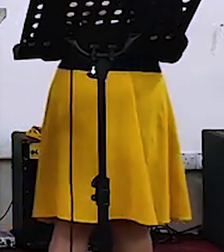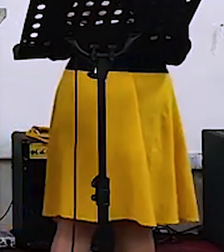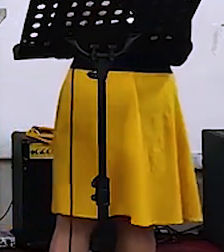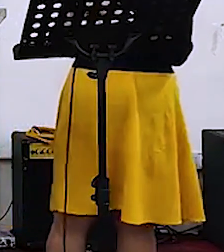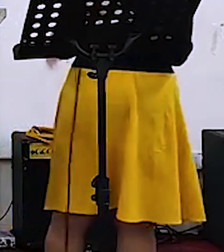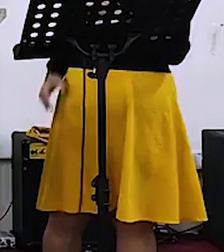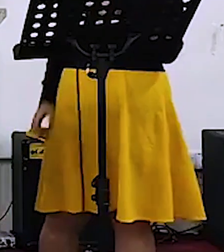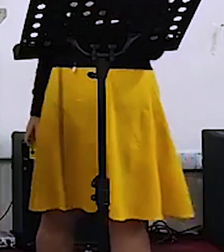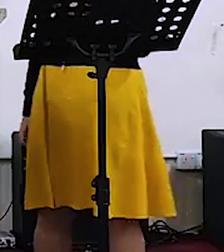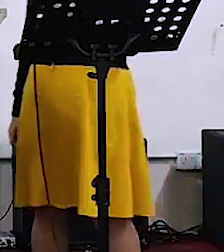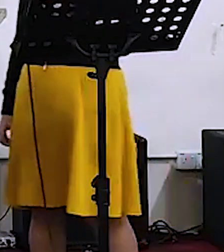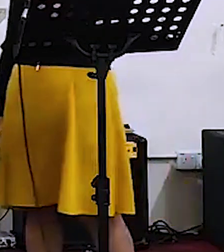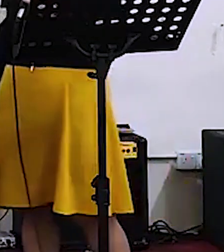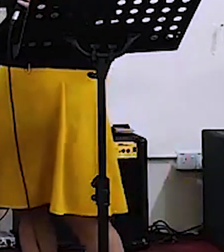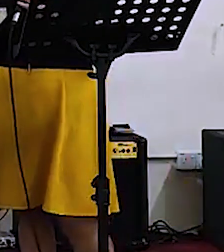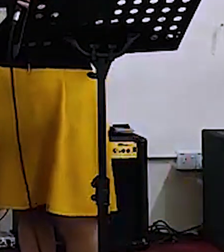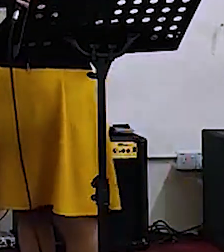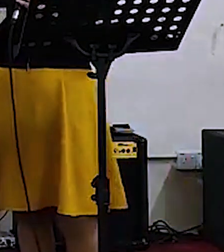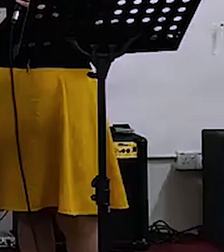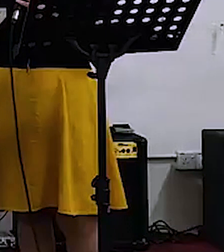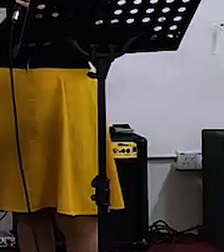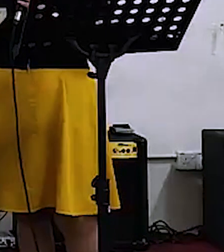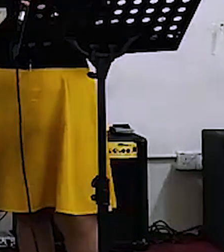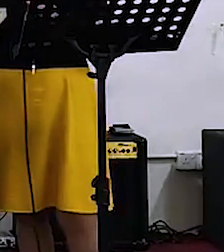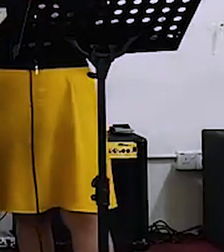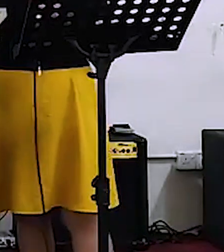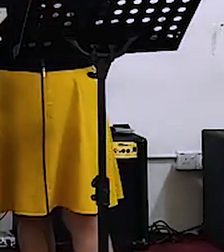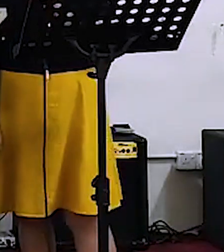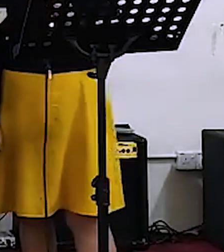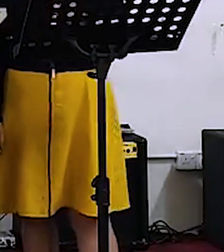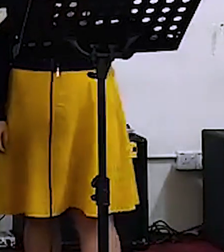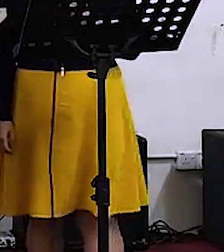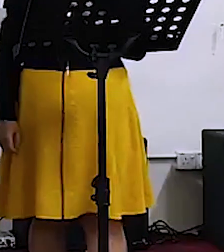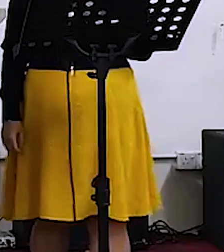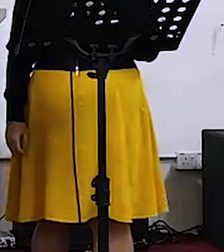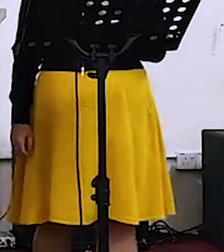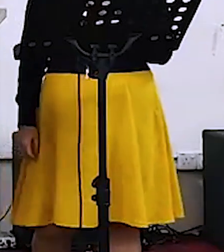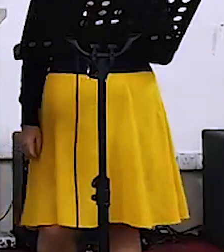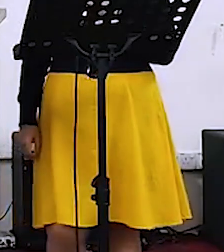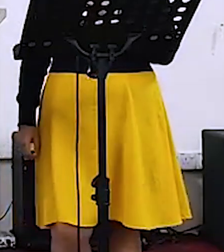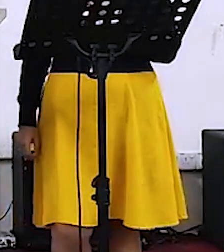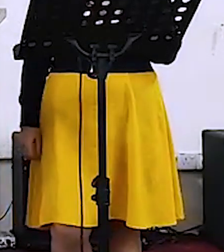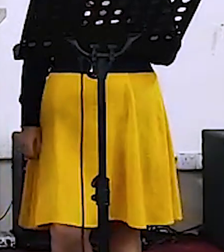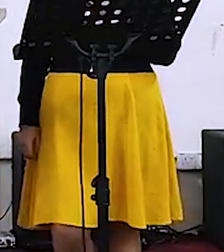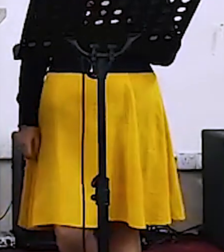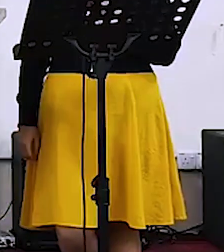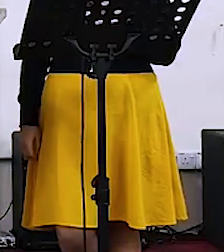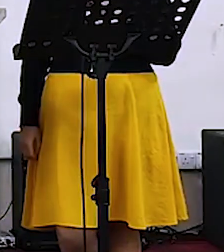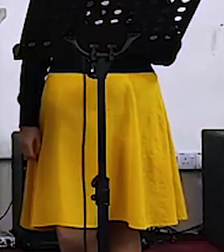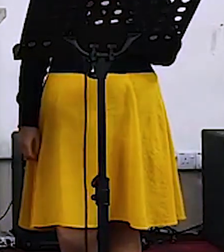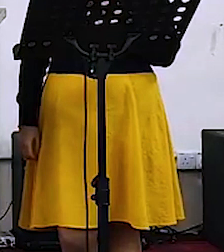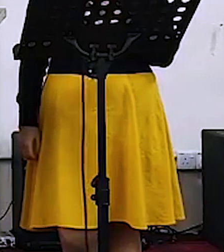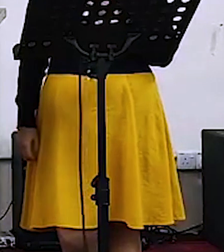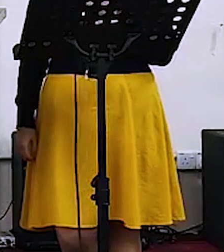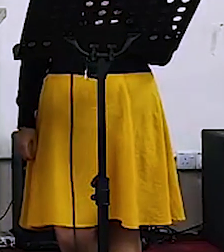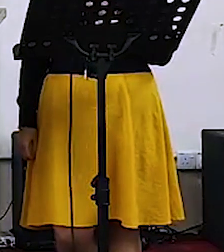is you receive all the forgiveness, all the bad things that we are supposed to receive, because we are sinners.